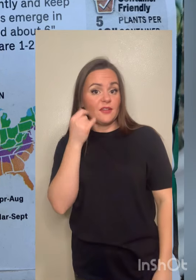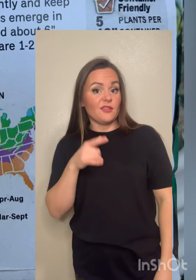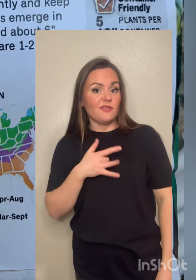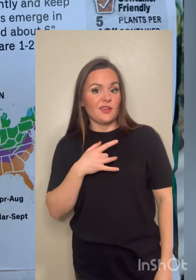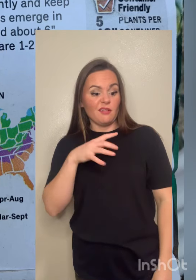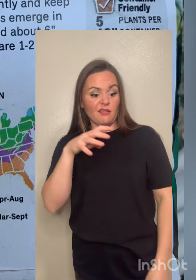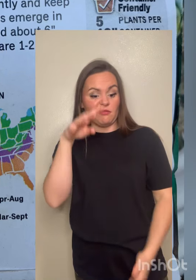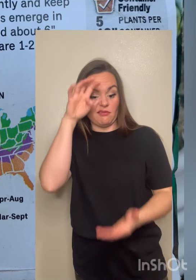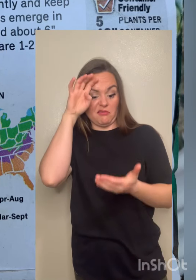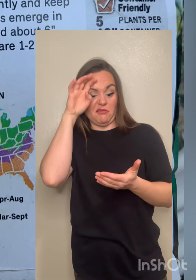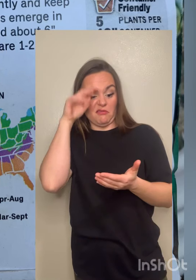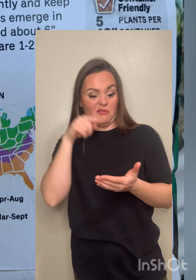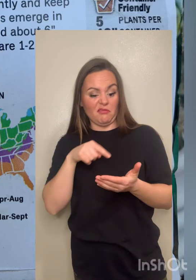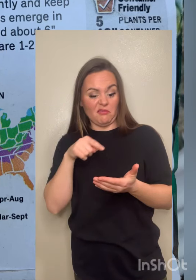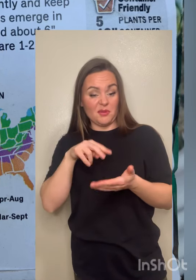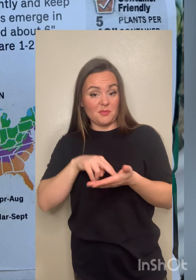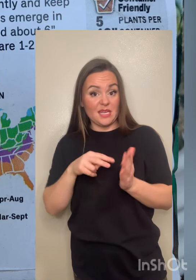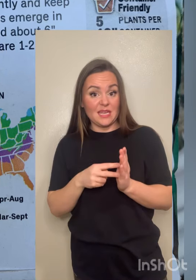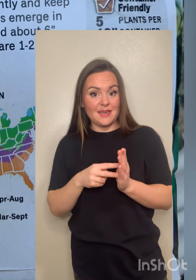know.